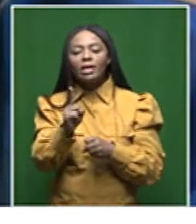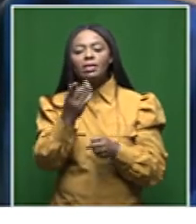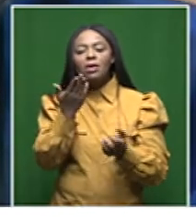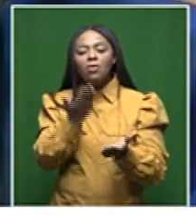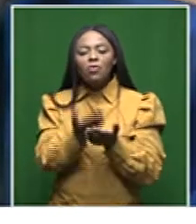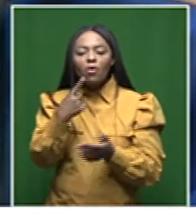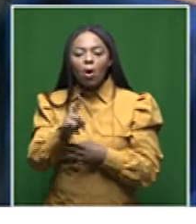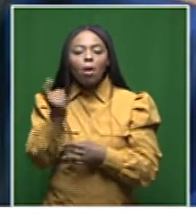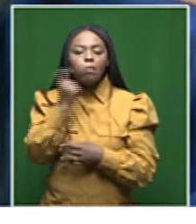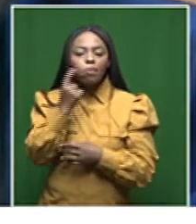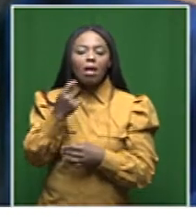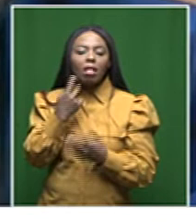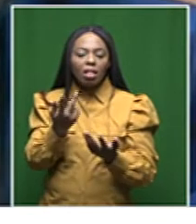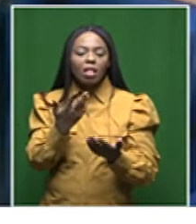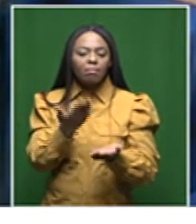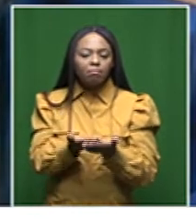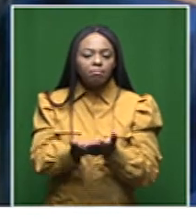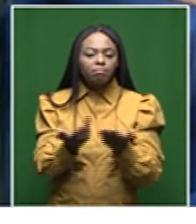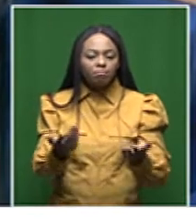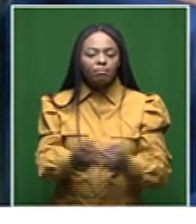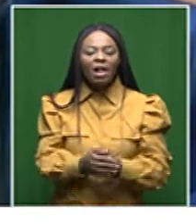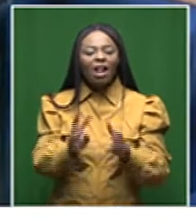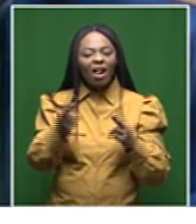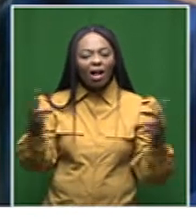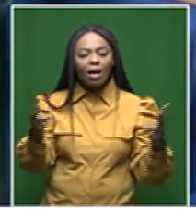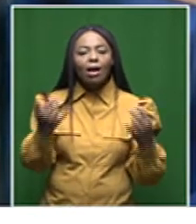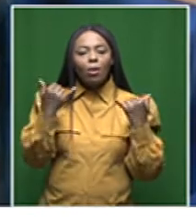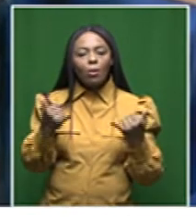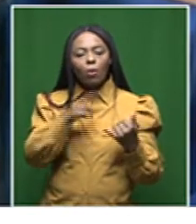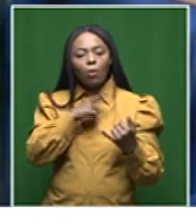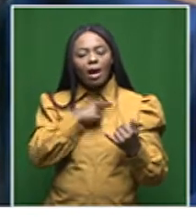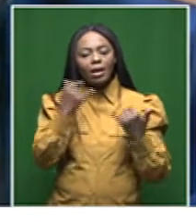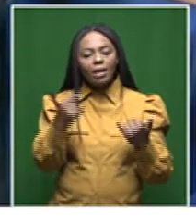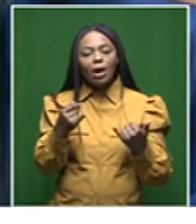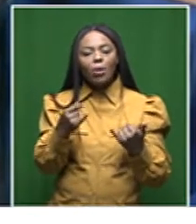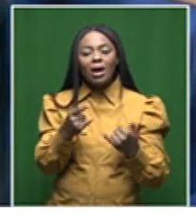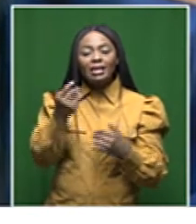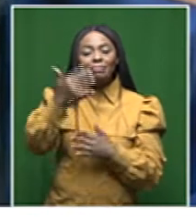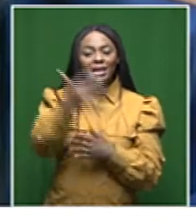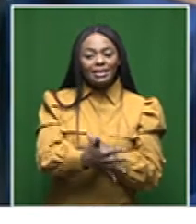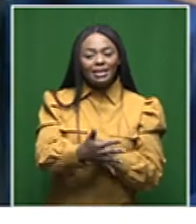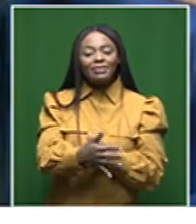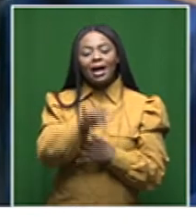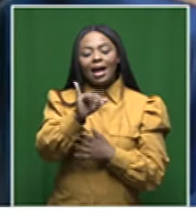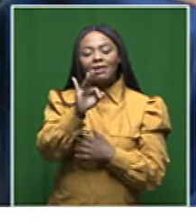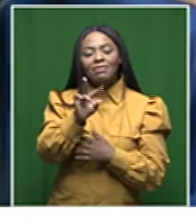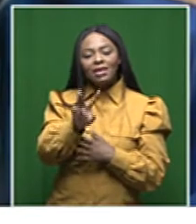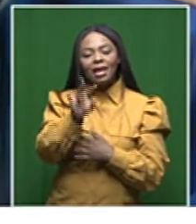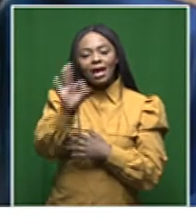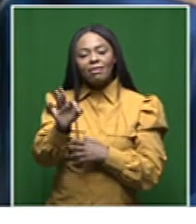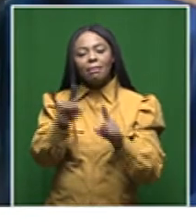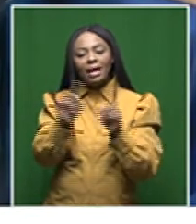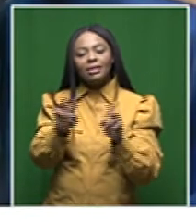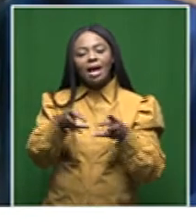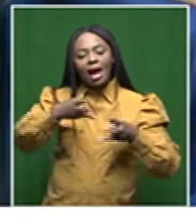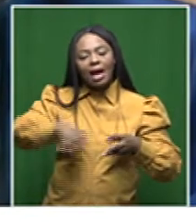done at your center as well with respect to pioneering and really making the cost of getting IVF cheaper, highlighting that there are alternative ways